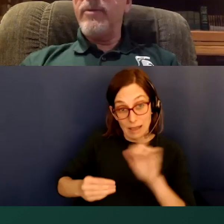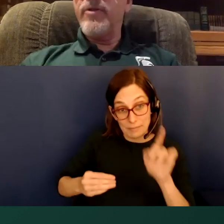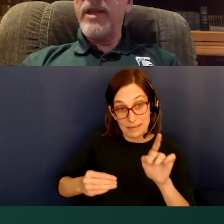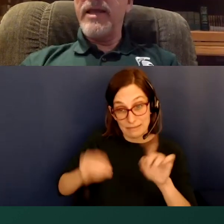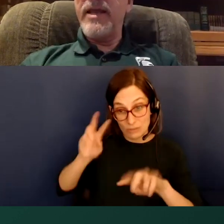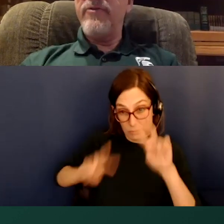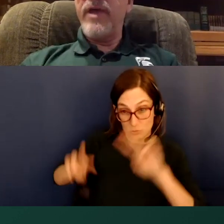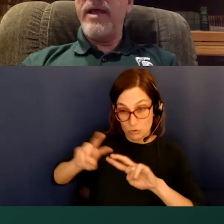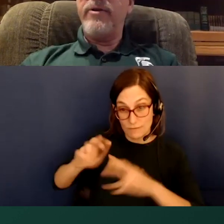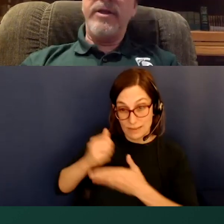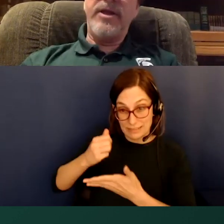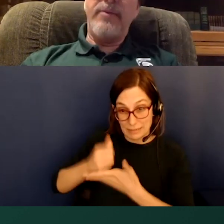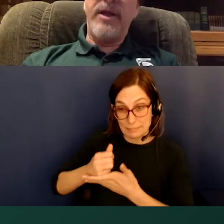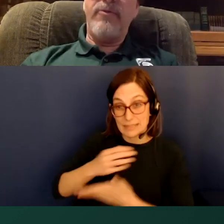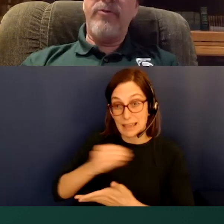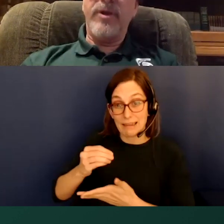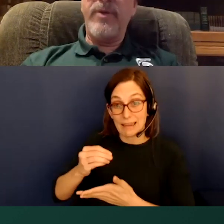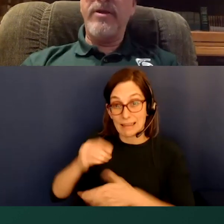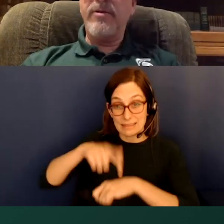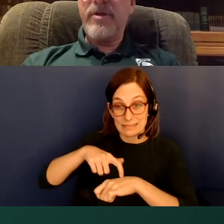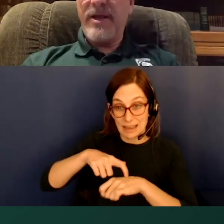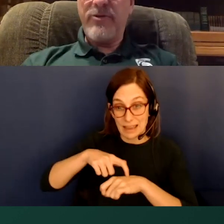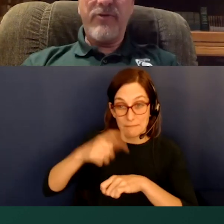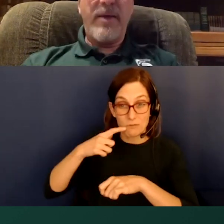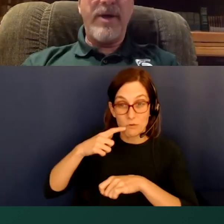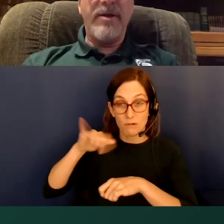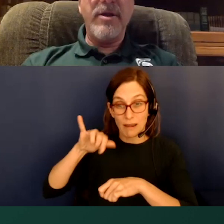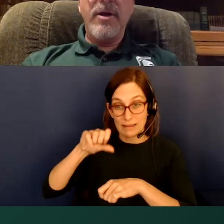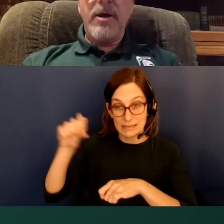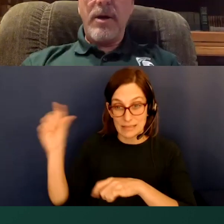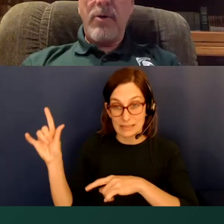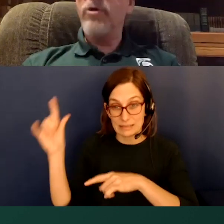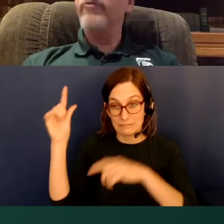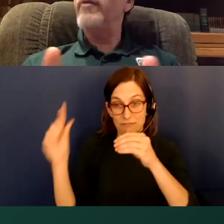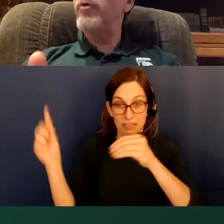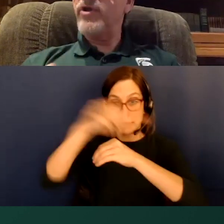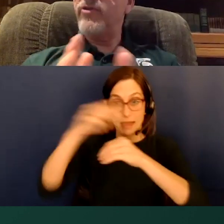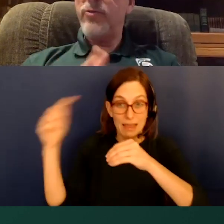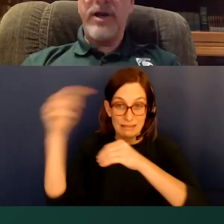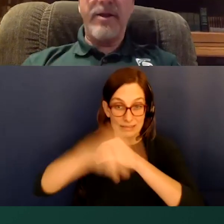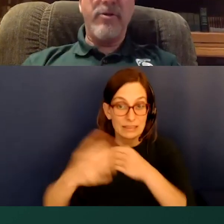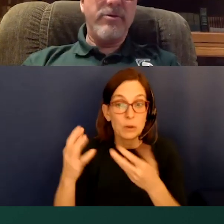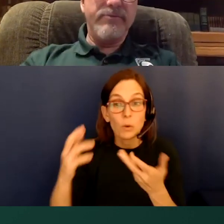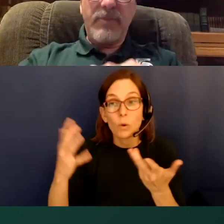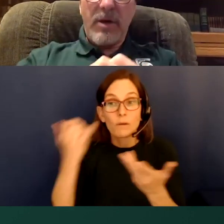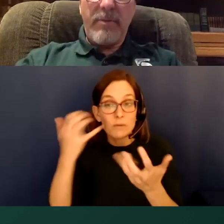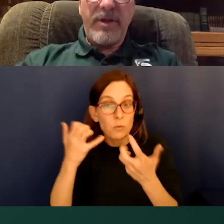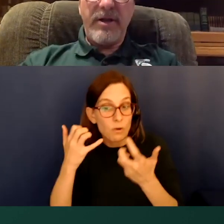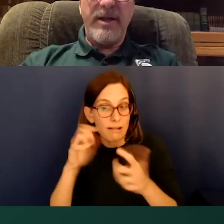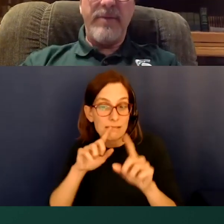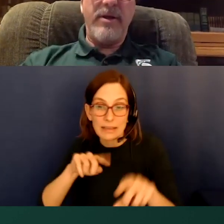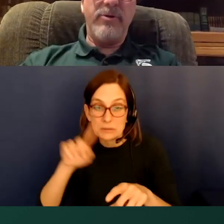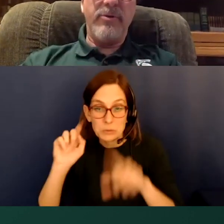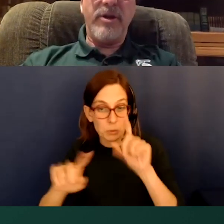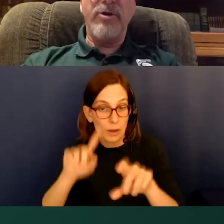observing tips that I gave and the timetable for the space station flybys, or if you have a question you want answered, send